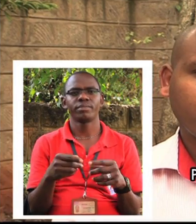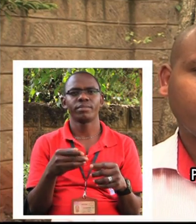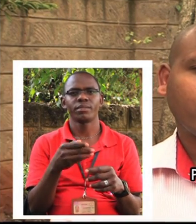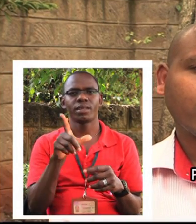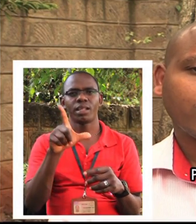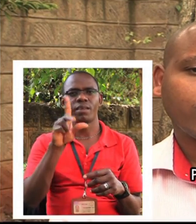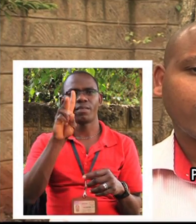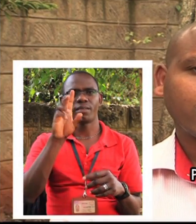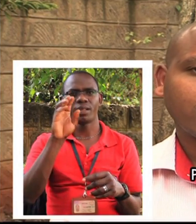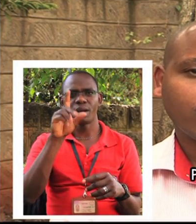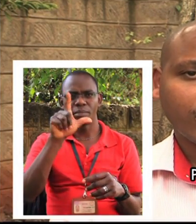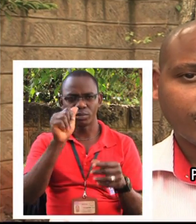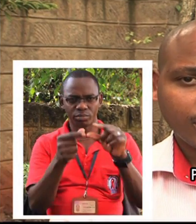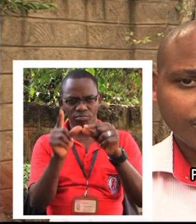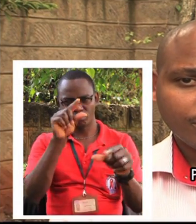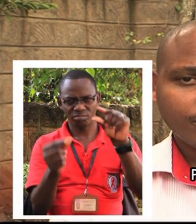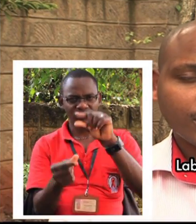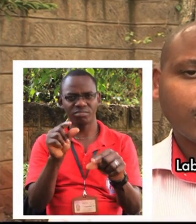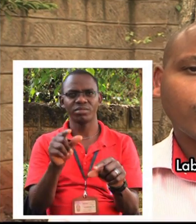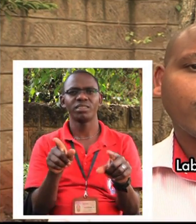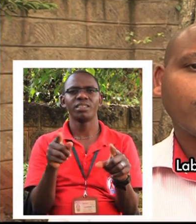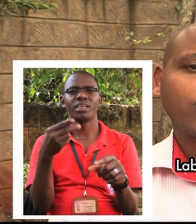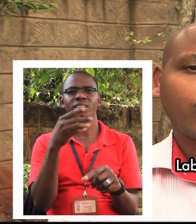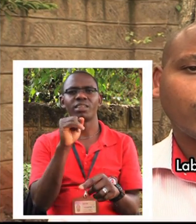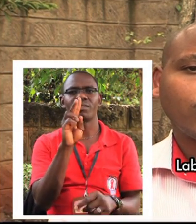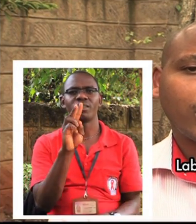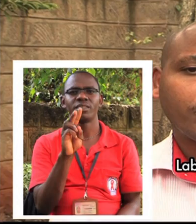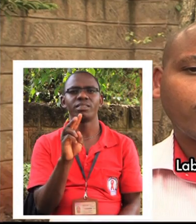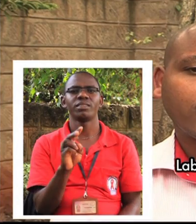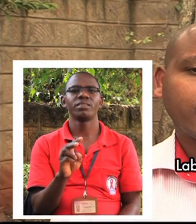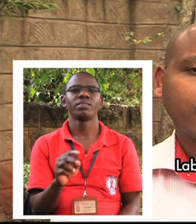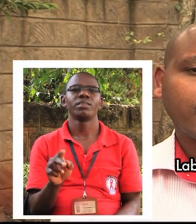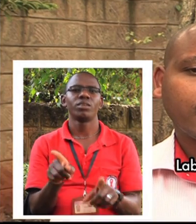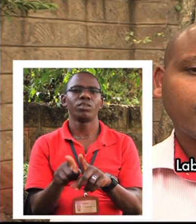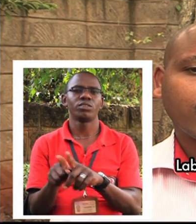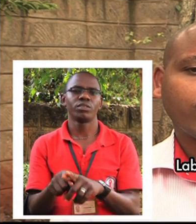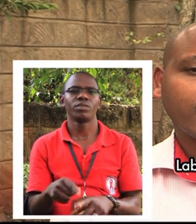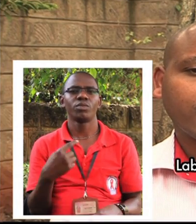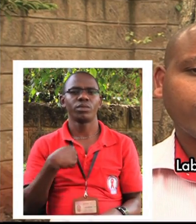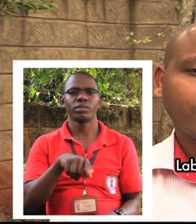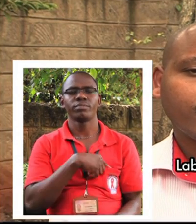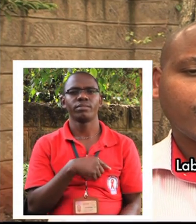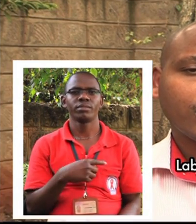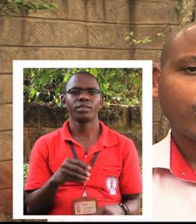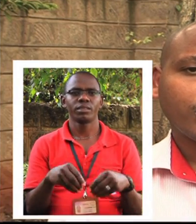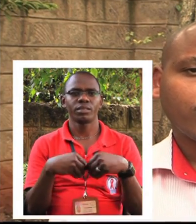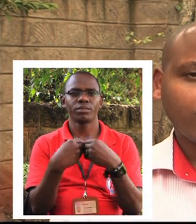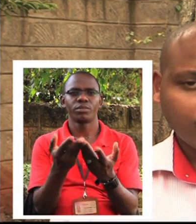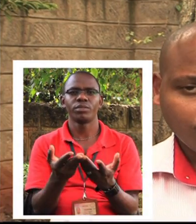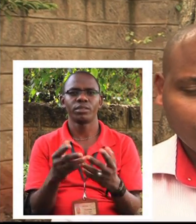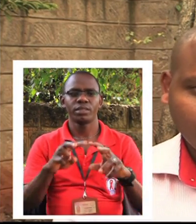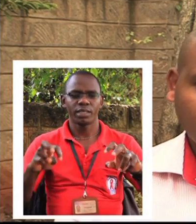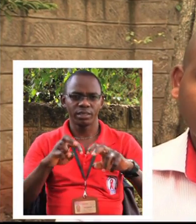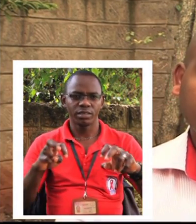include provision of antiretroviral therapy. We also do lab monitoring of HIV. We